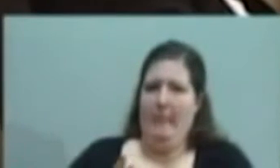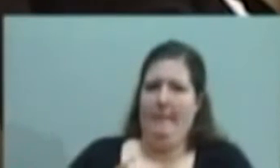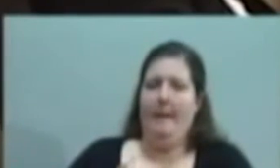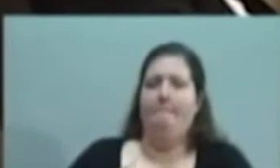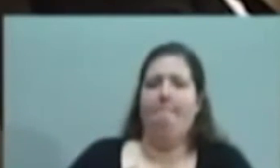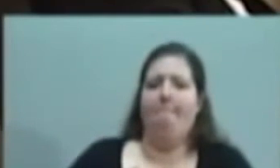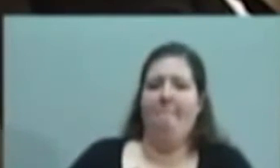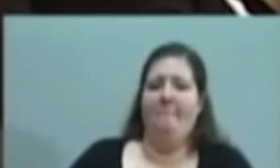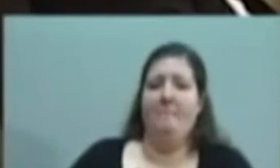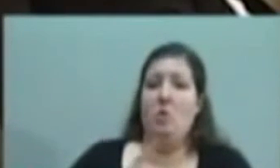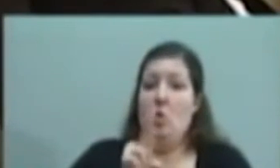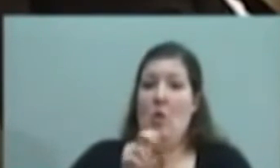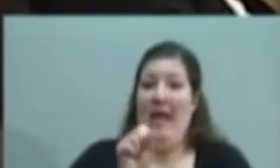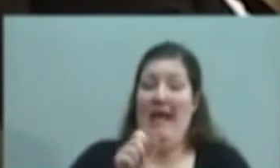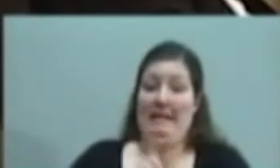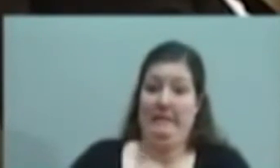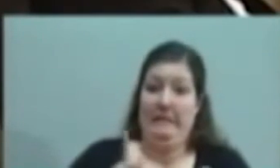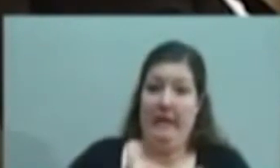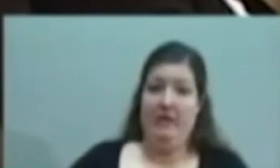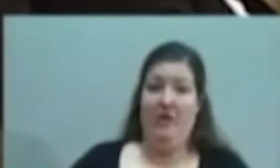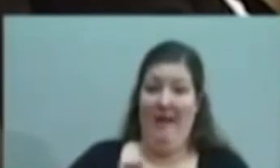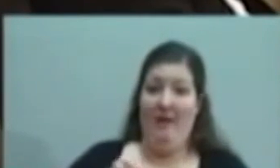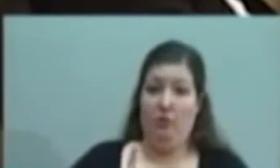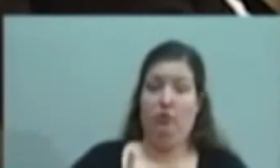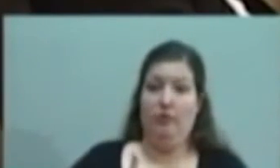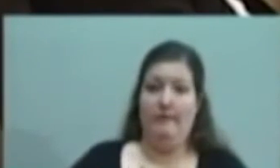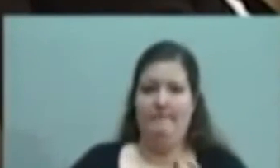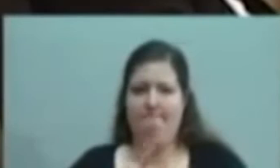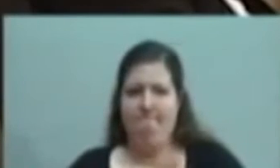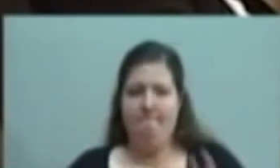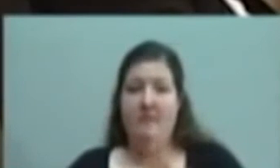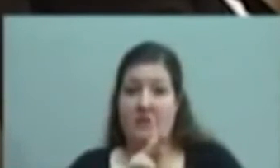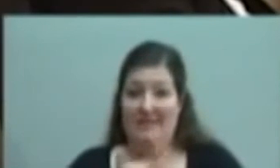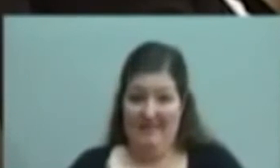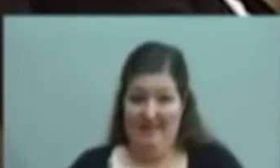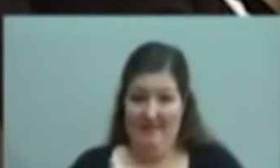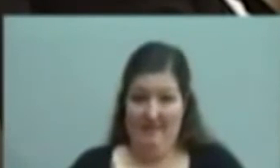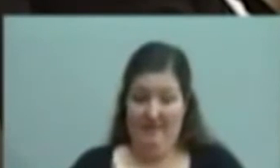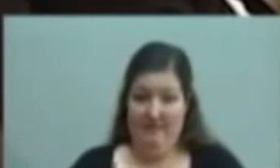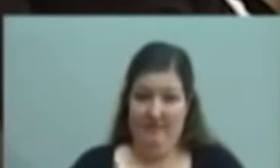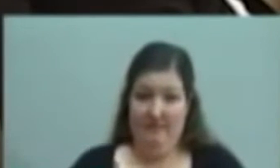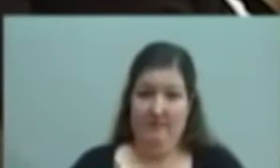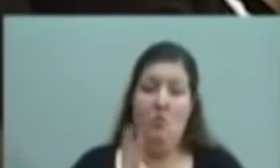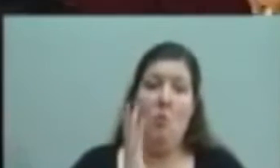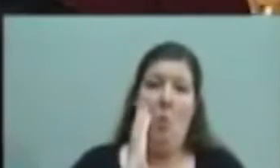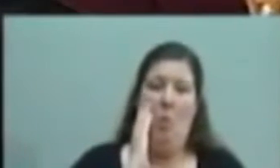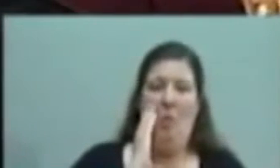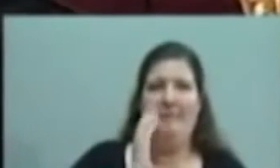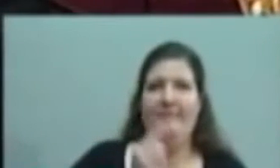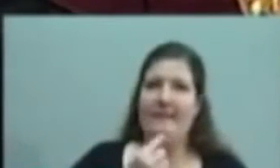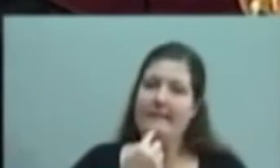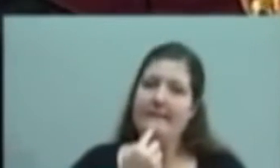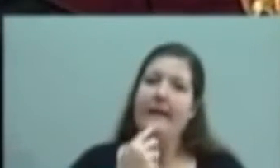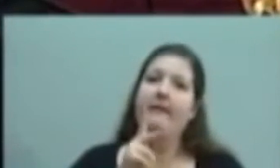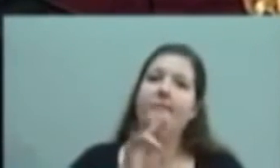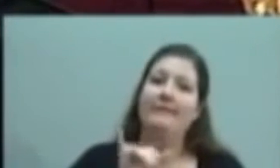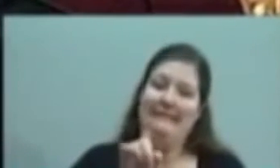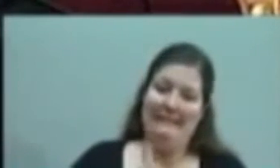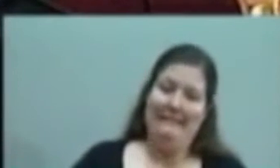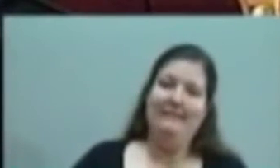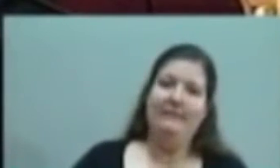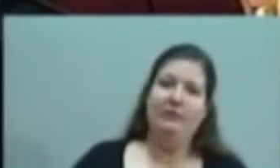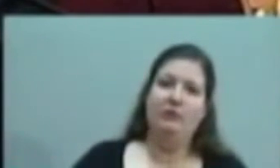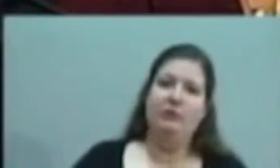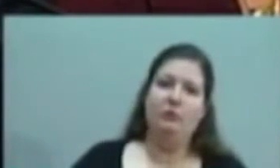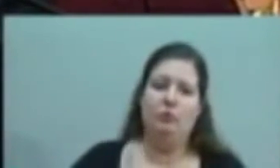U.S. Secretary of Education is looking at Kentucky, and saying that Kentucky needs to address the academic